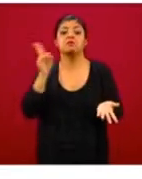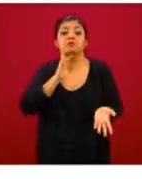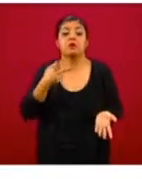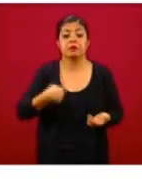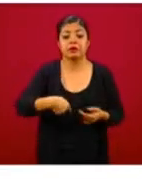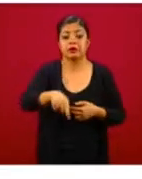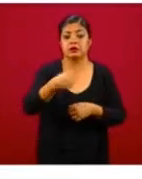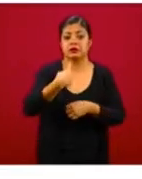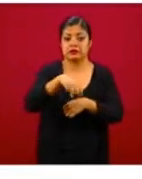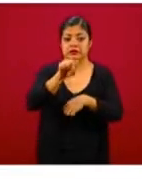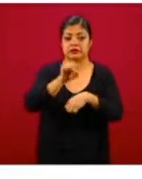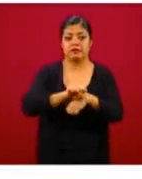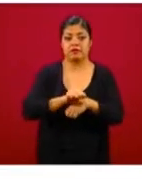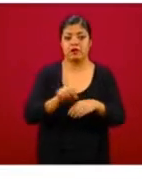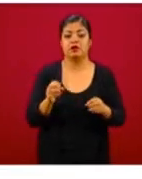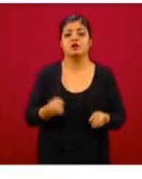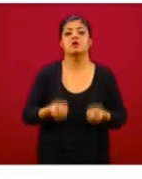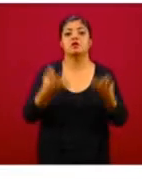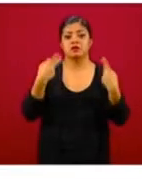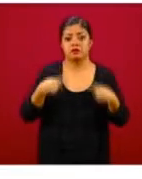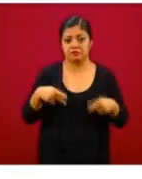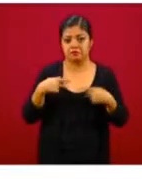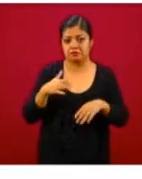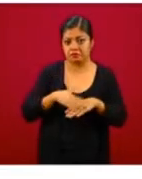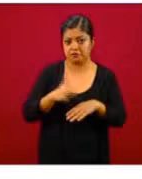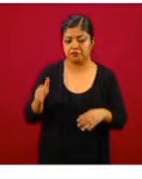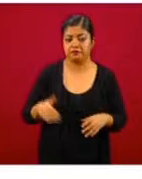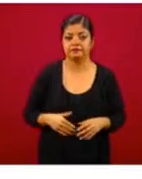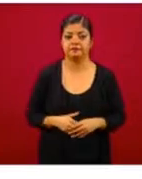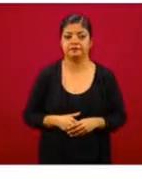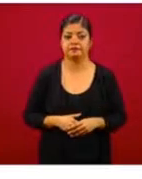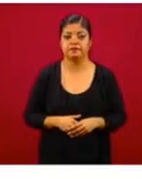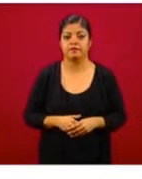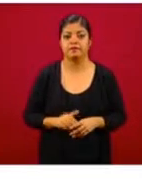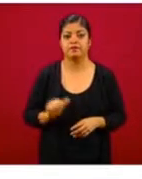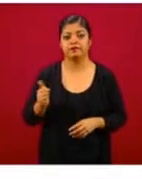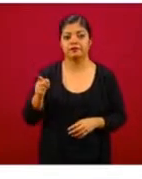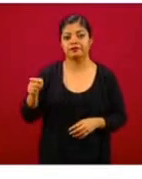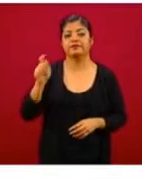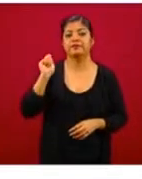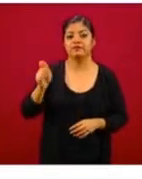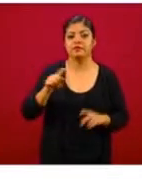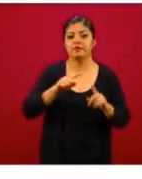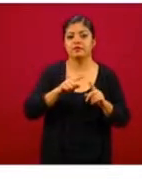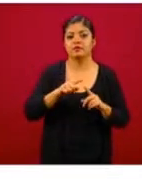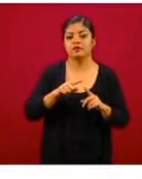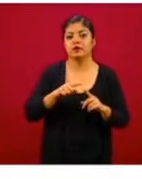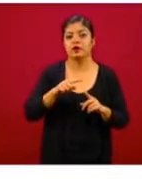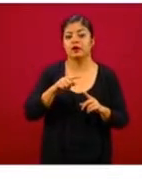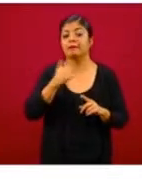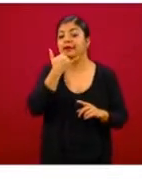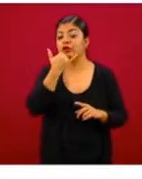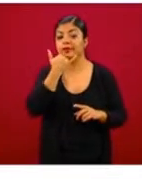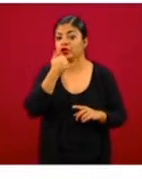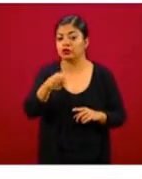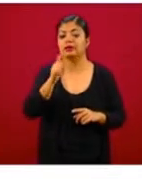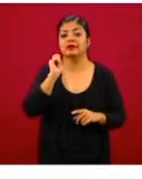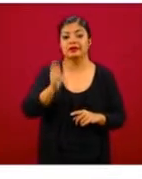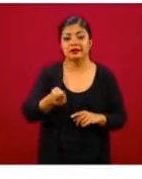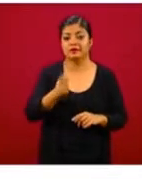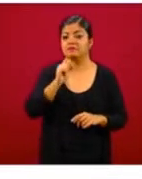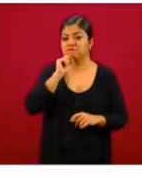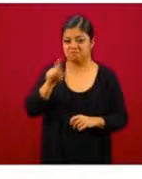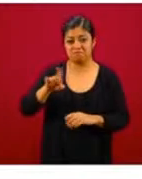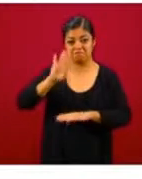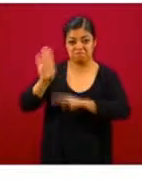we are still on a plateau, and we'll see what happens this week in terms of this trend. And so the next slide is